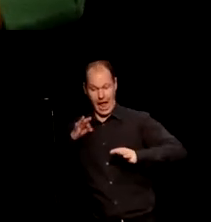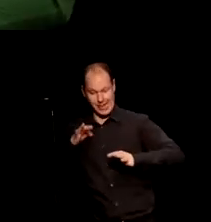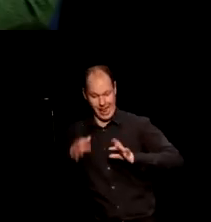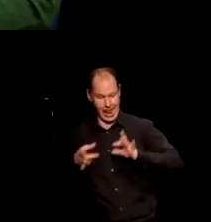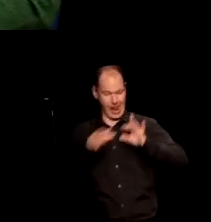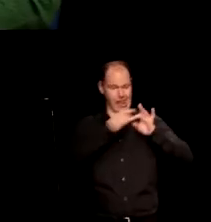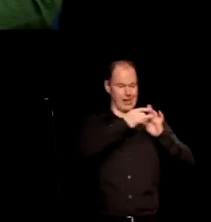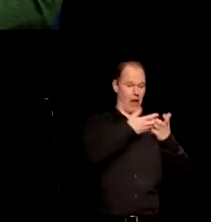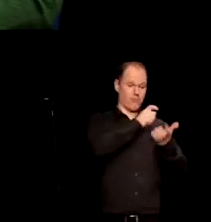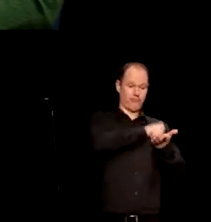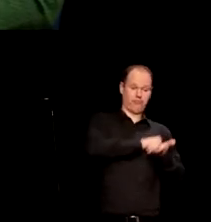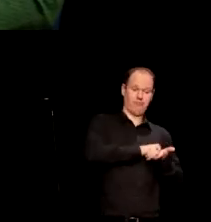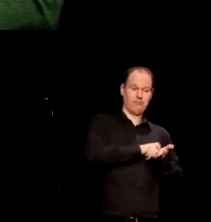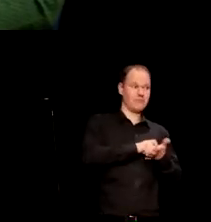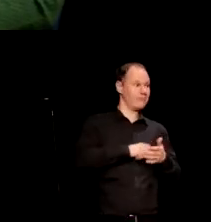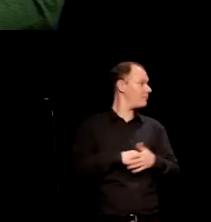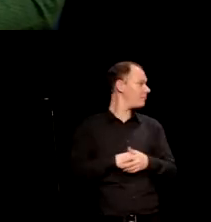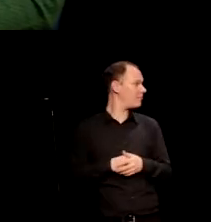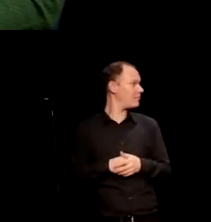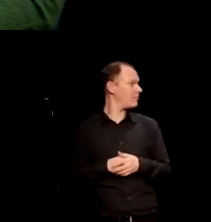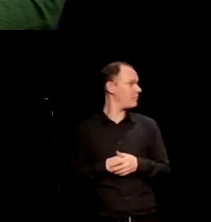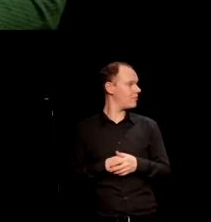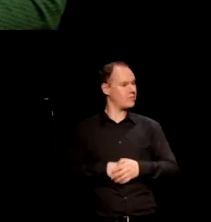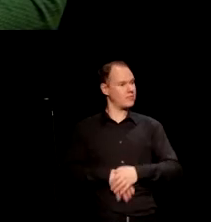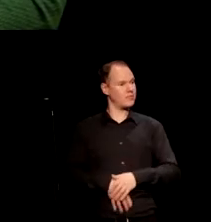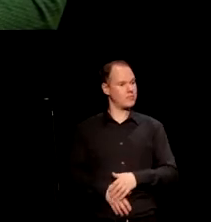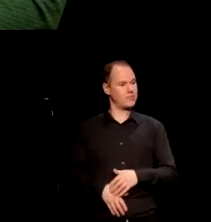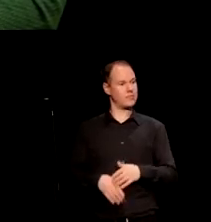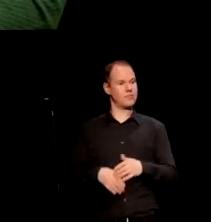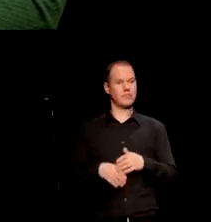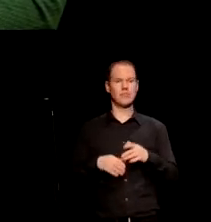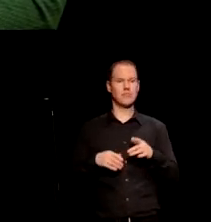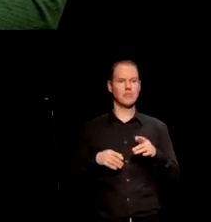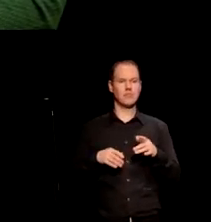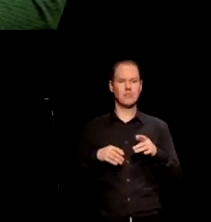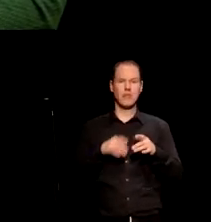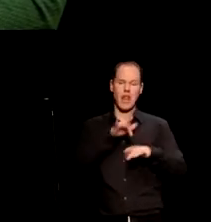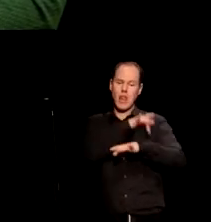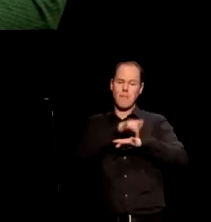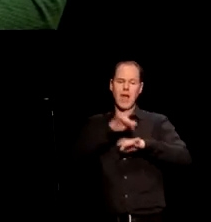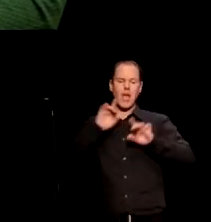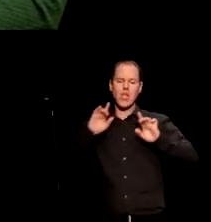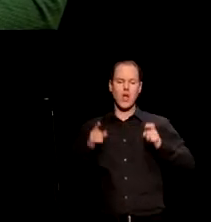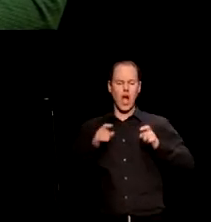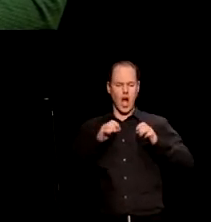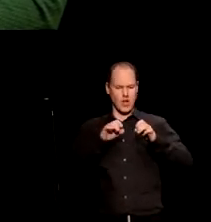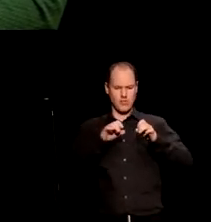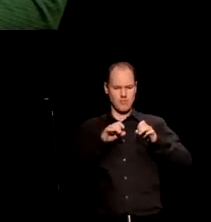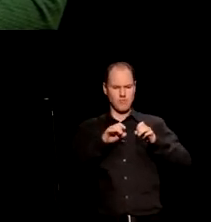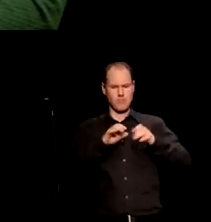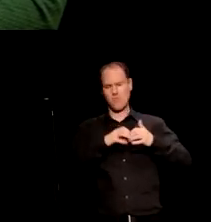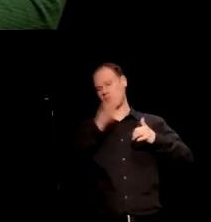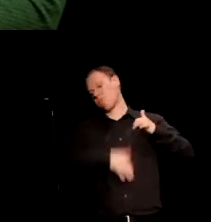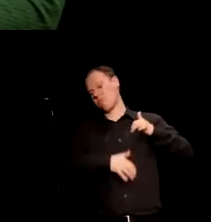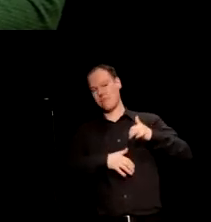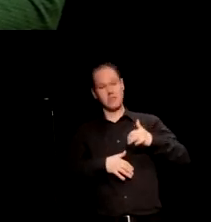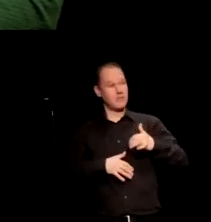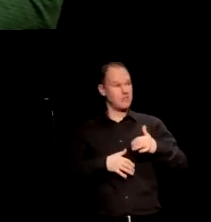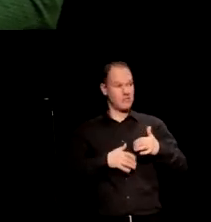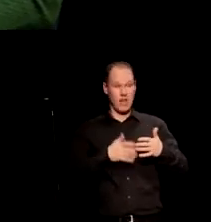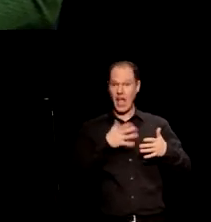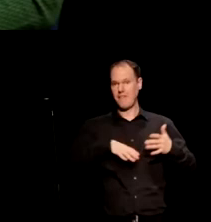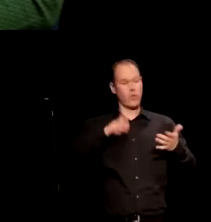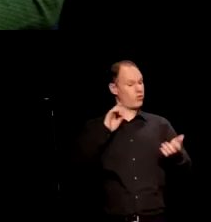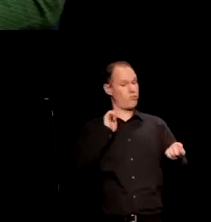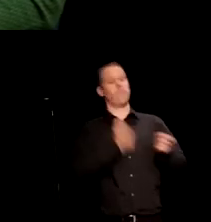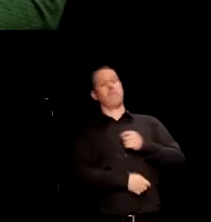Thank you. I think just don't break the play. No, you can't break it to do your own play. It's not fair because you're just, write your own play. That's